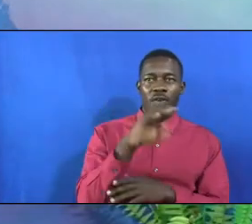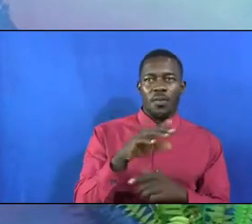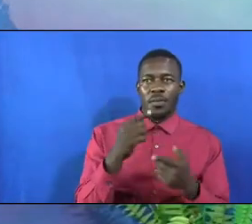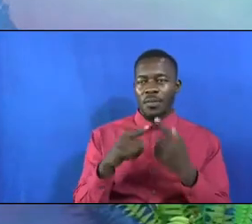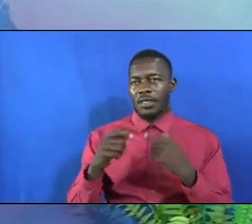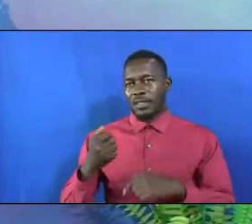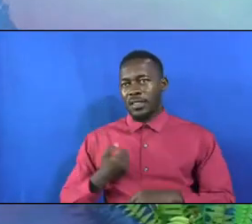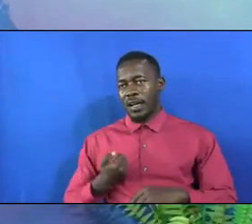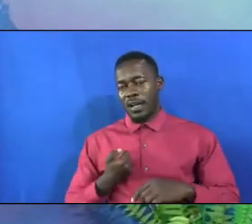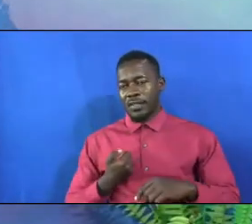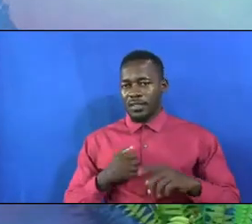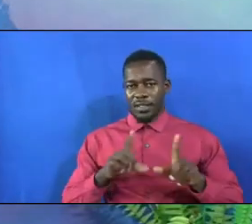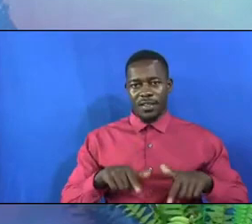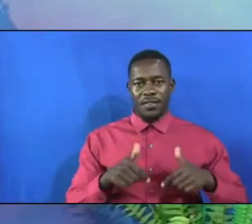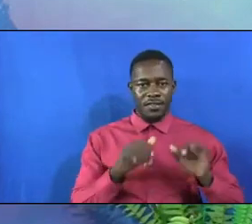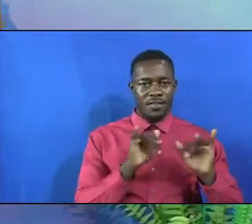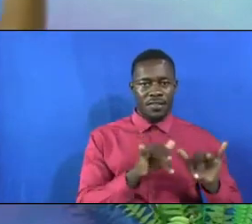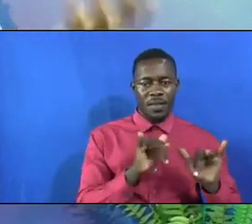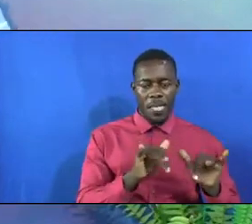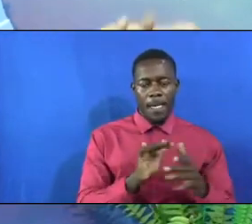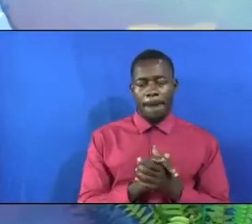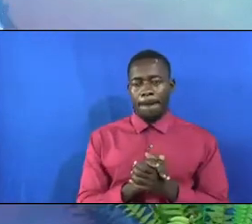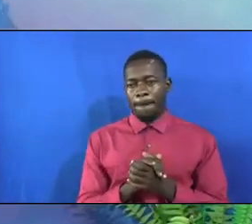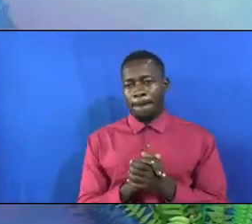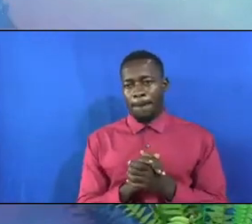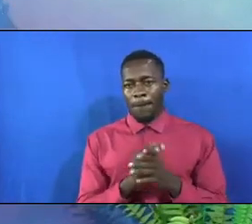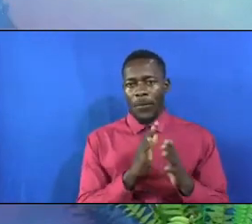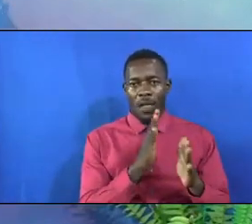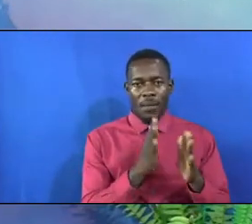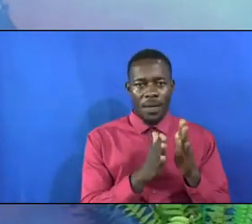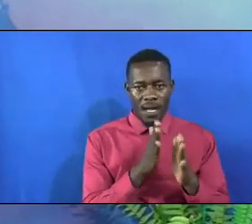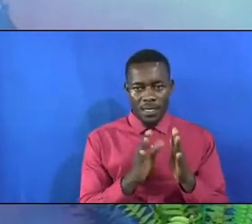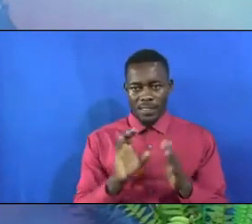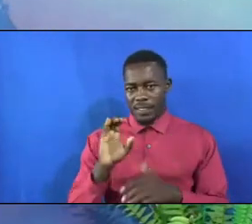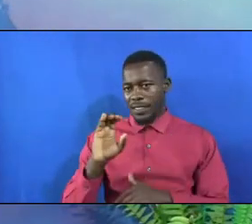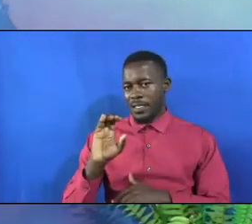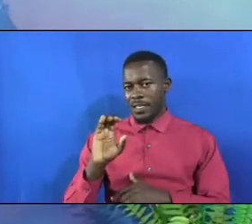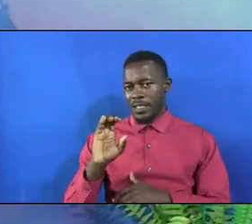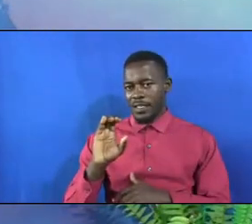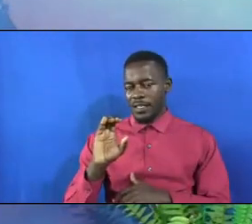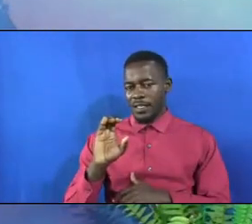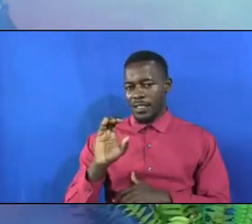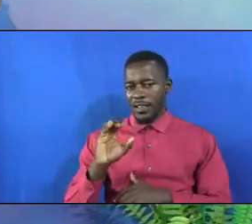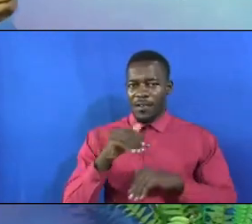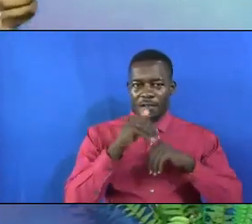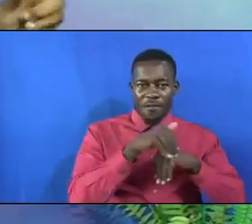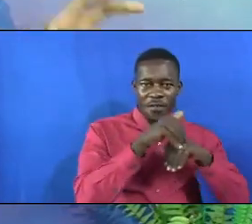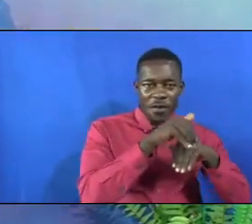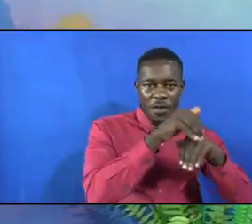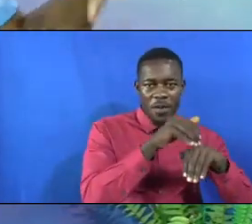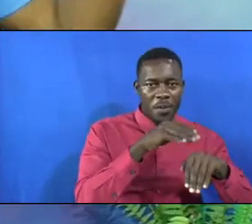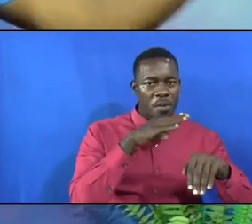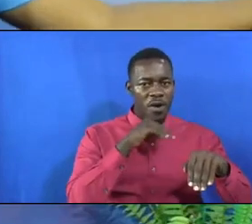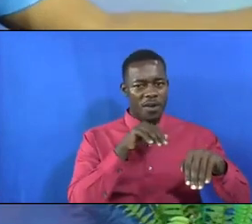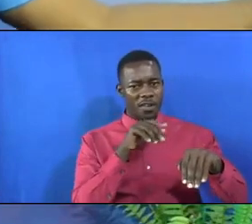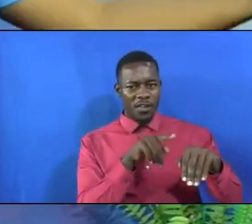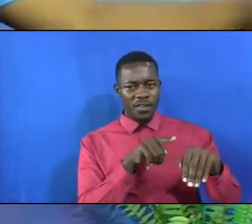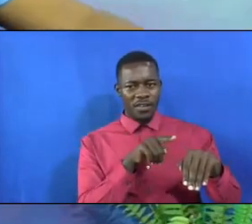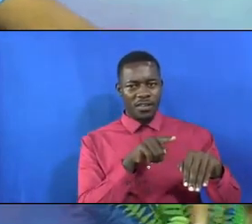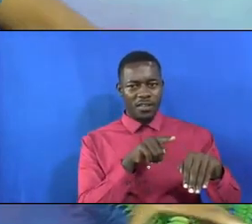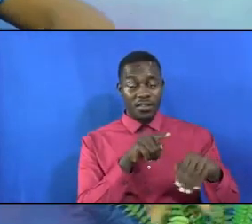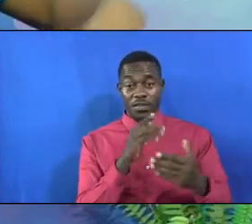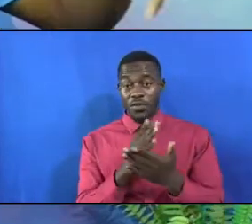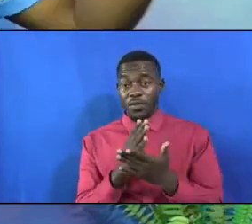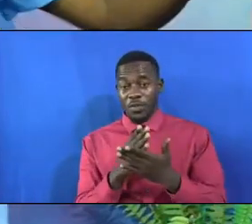girl live. So his plan C, he's still going after the boy child. So if the